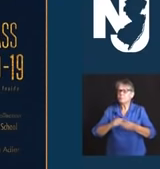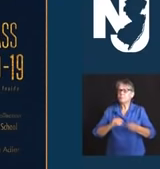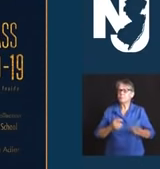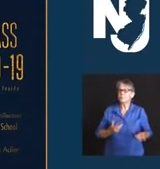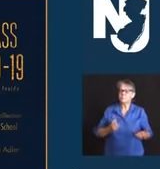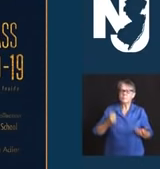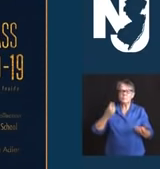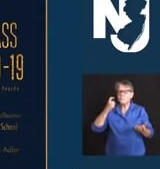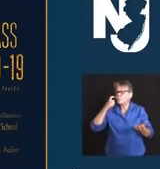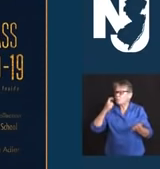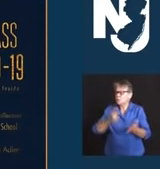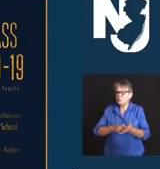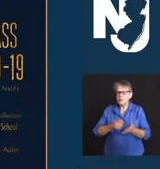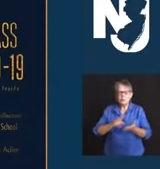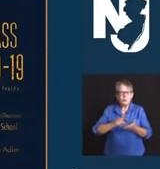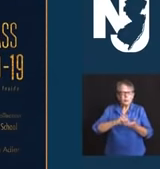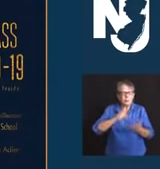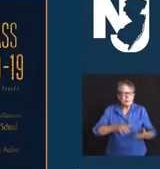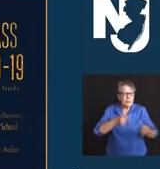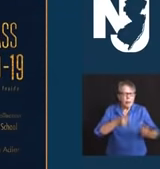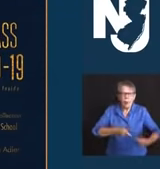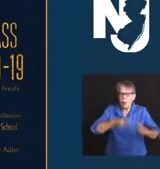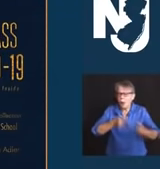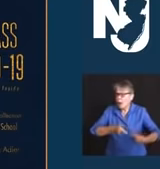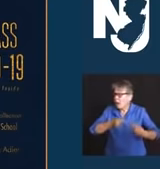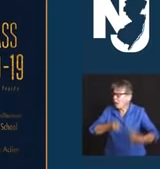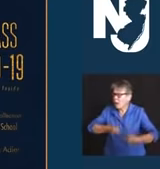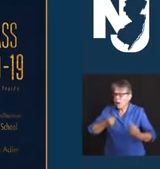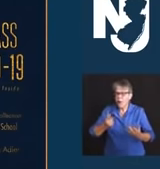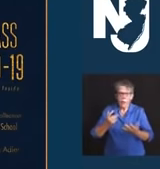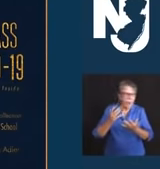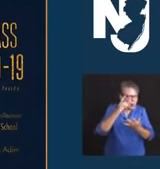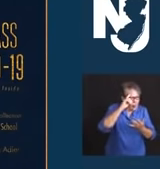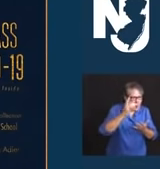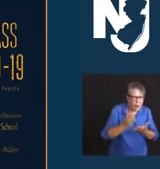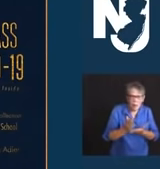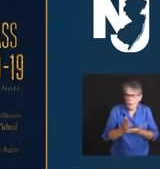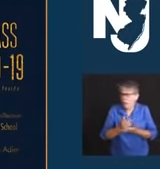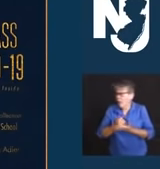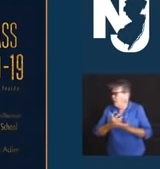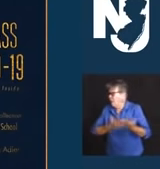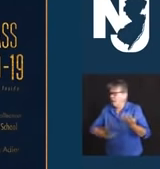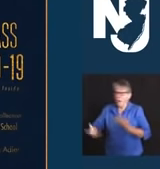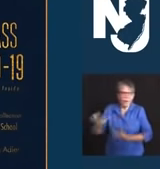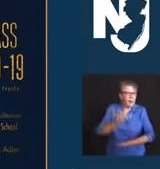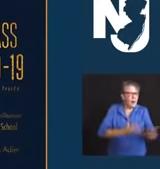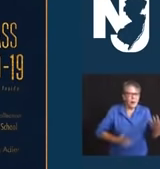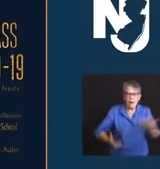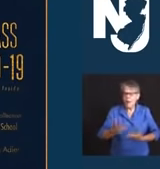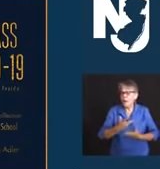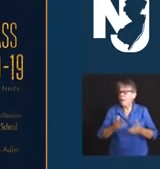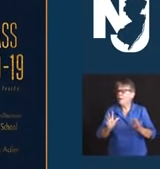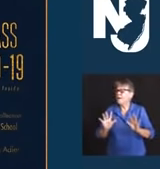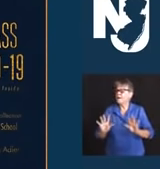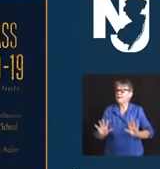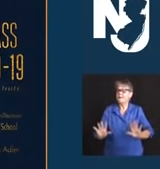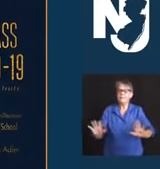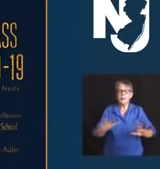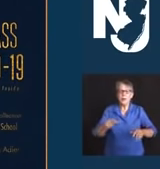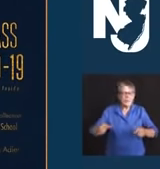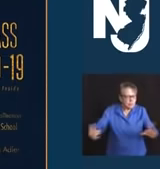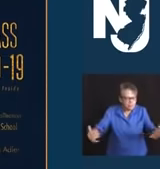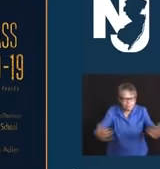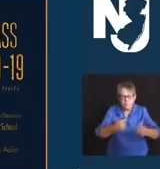stories to paper, creating the memoir collection, The Class of COVID-19, Insights from